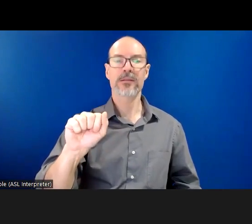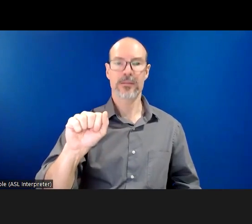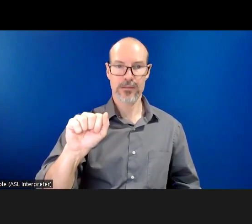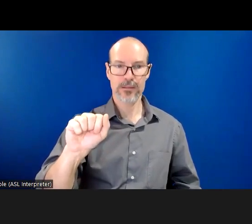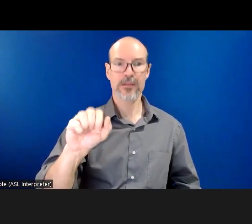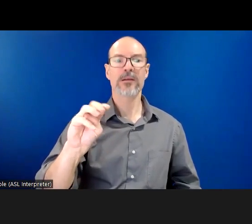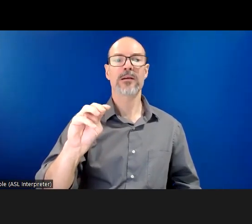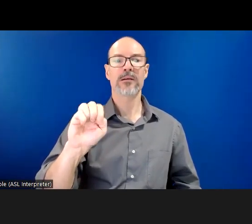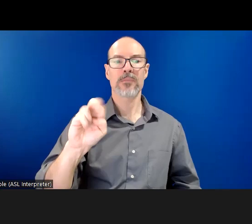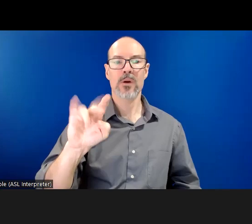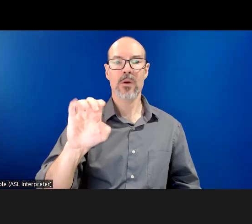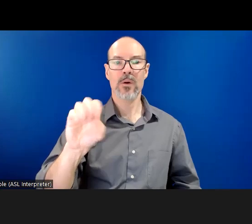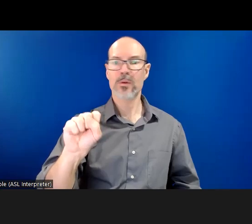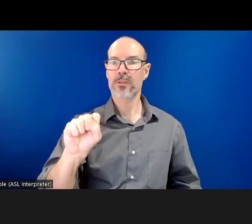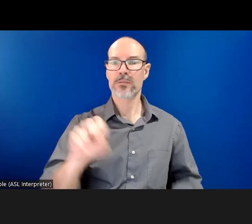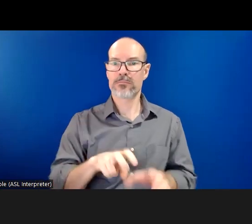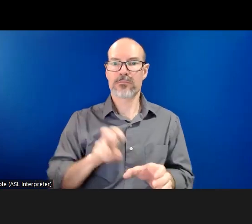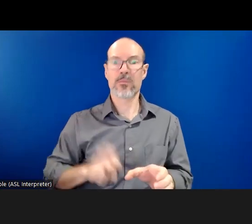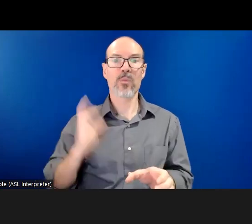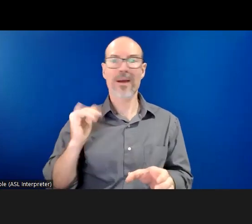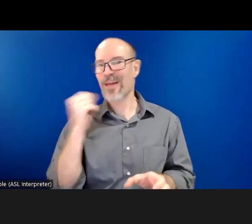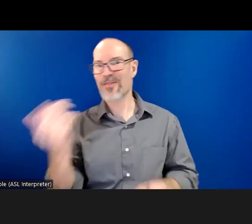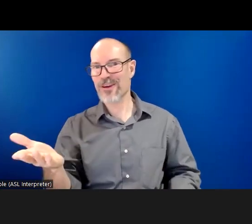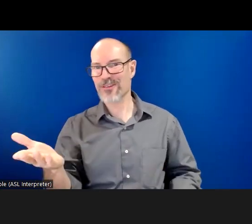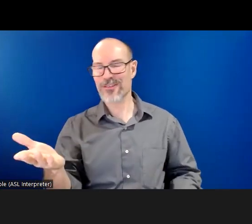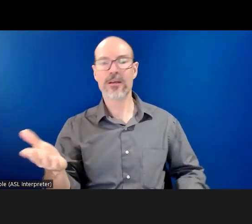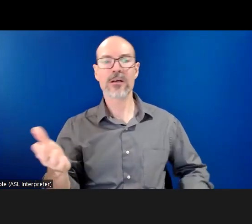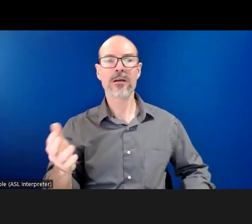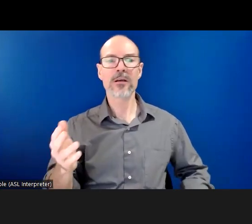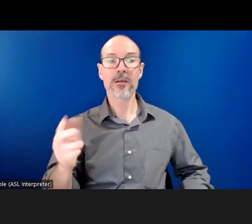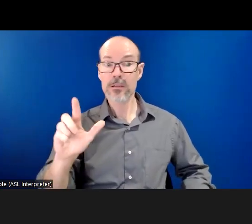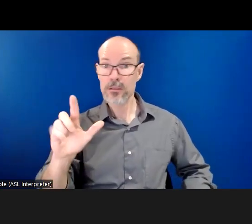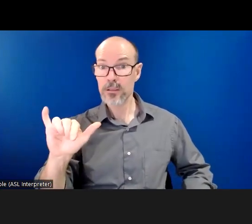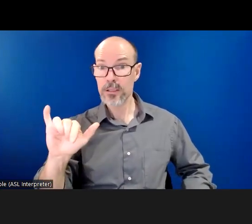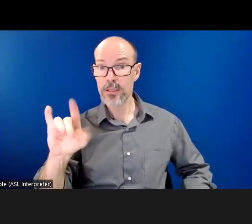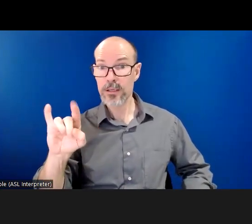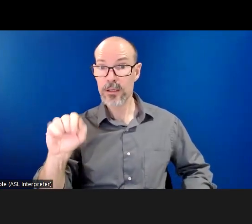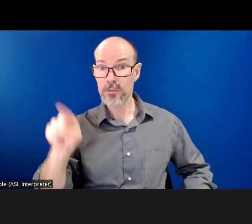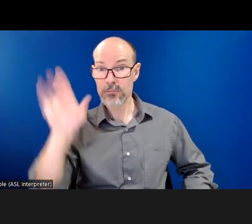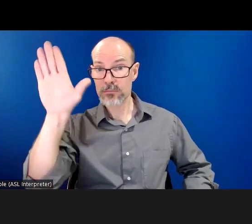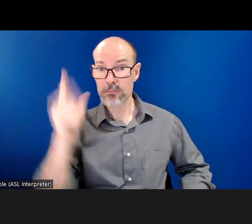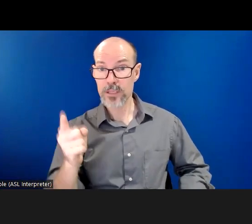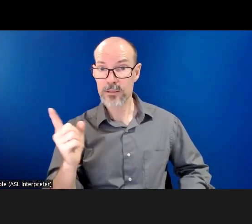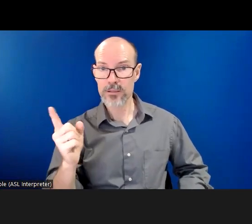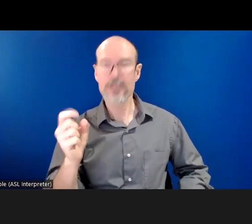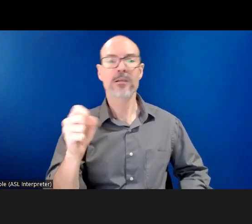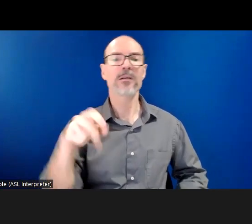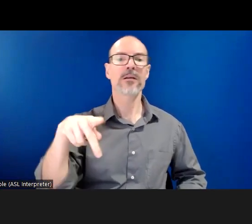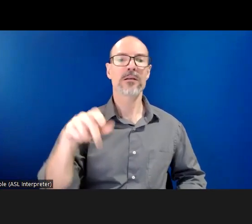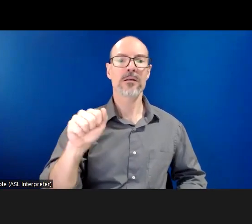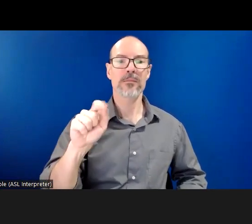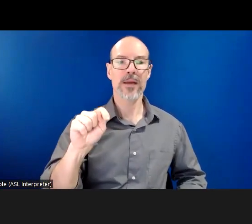Marcos Luna is abstaining because he was not there. Lydia, you had your hand up, right? Yes. And then Pat